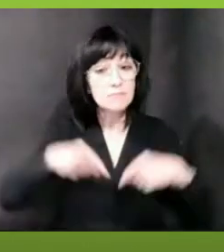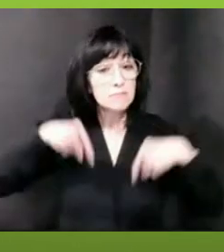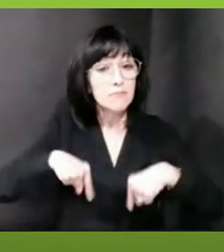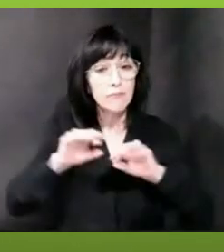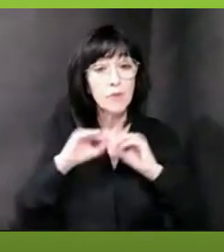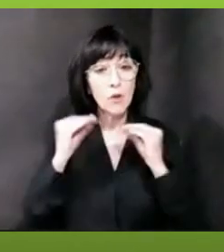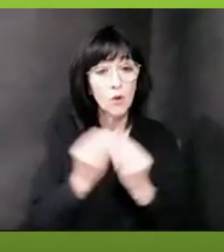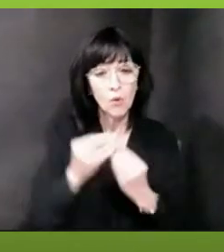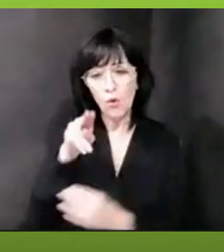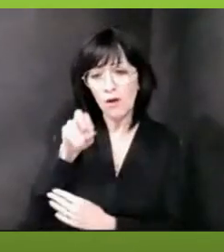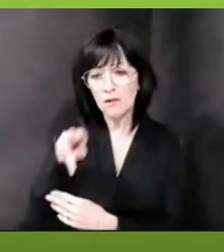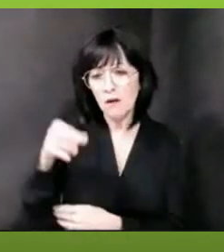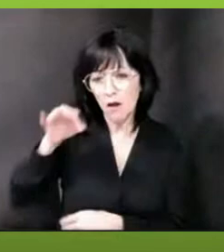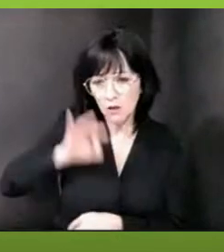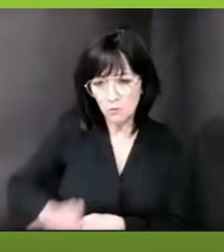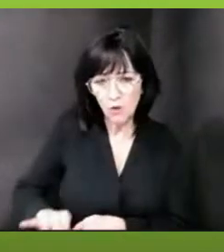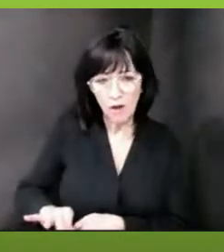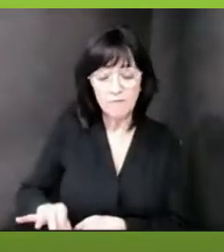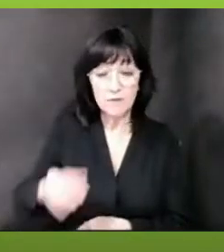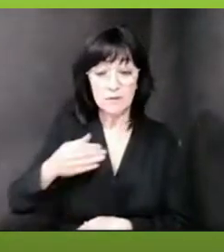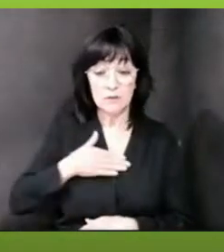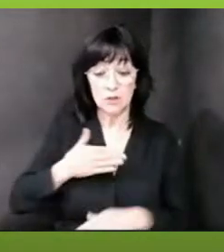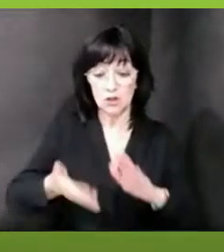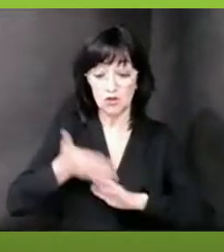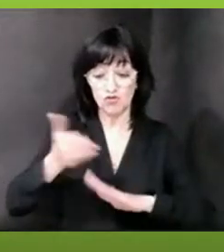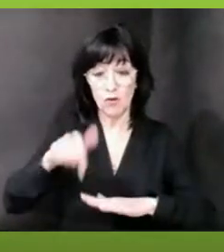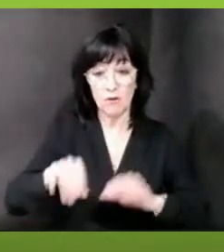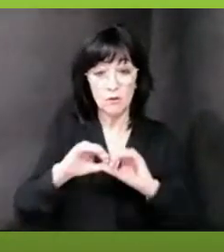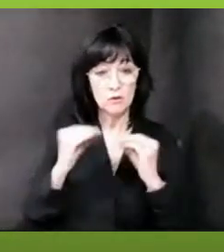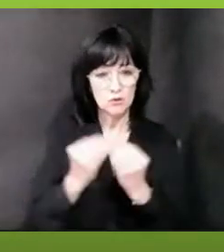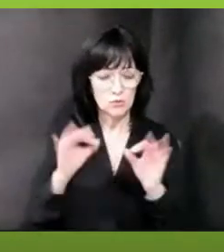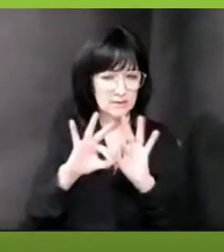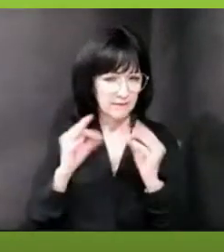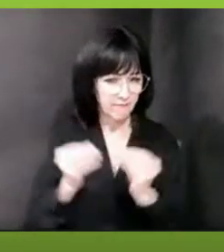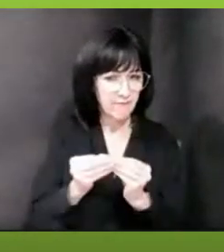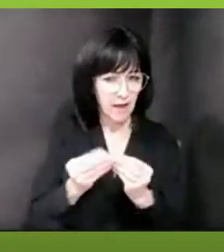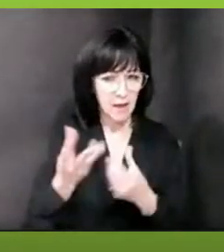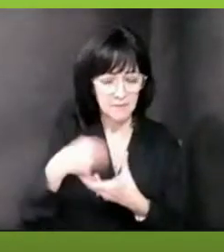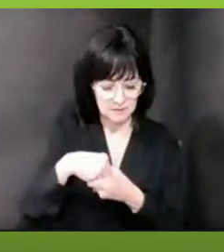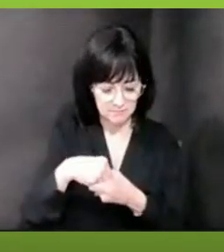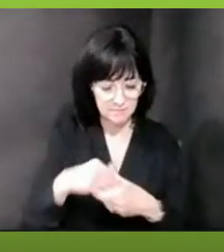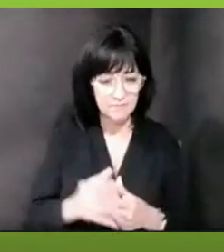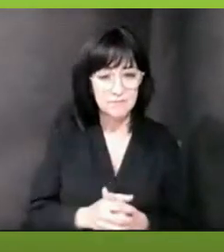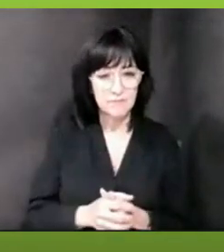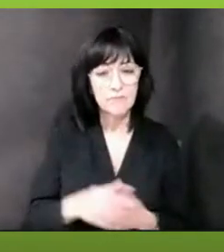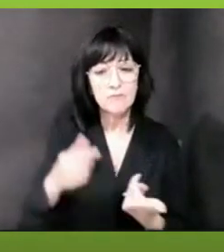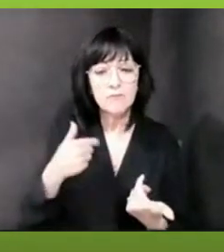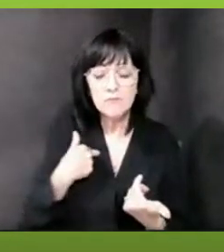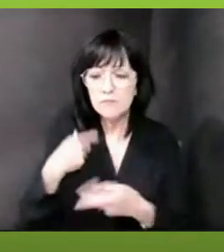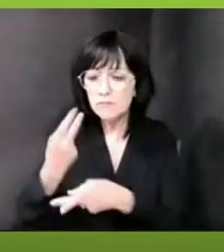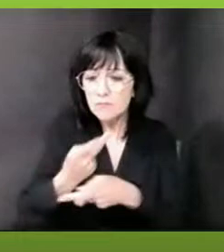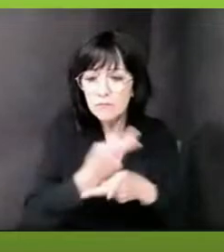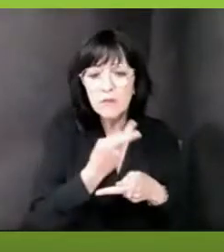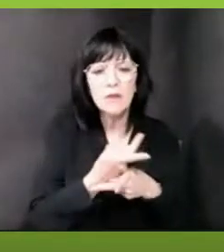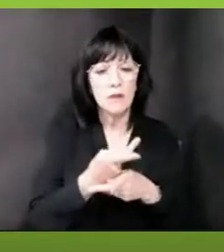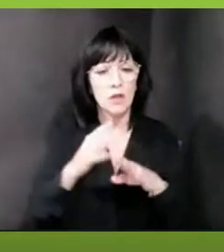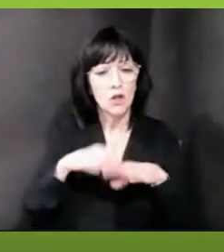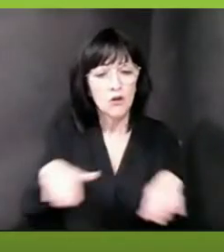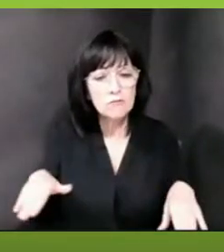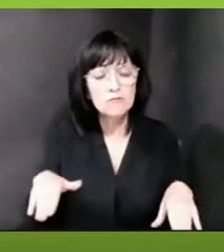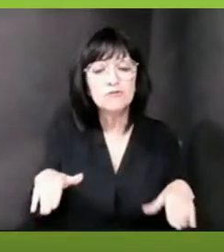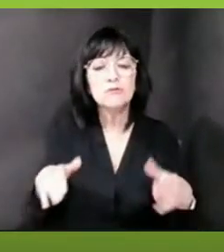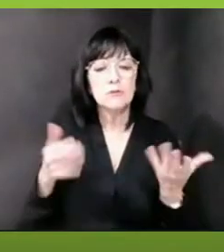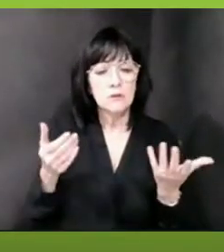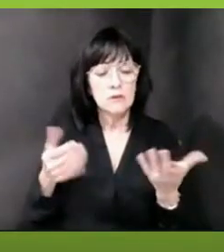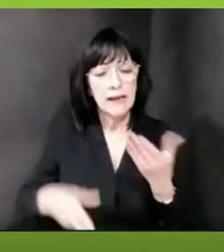organization that focuses on the parents and caregivers of children with a mental health diagnosis. So we provide that additional